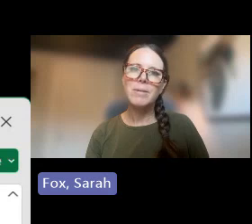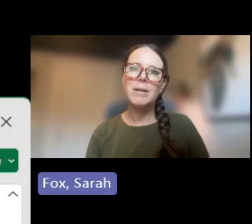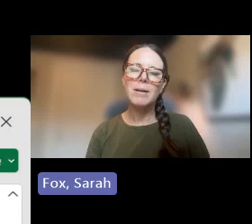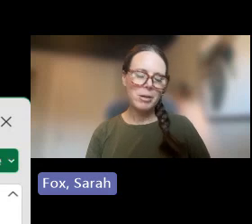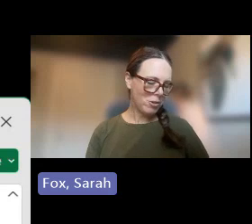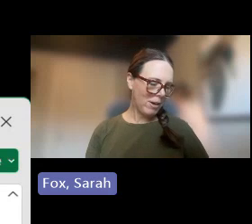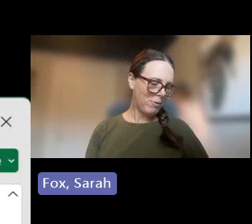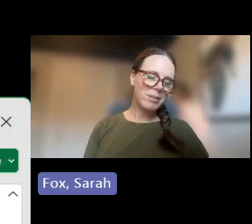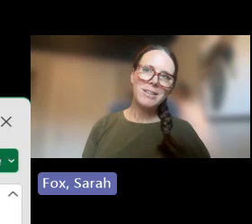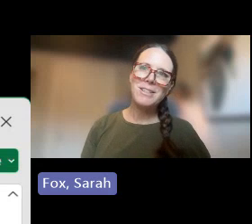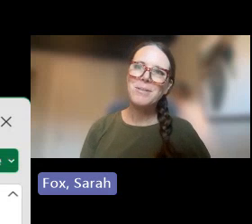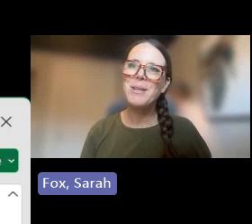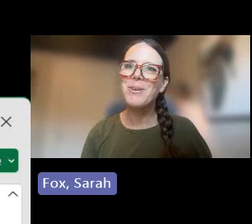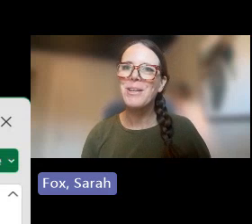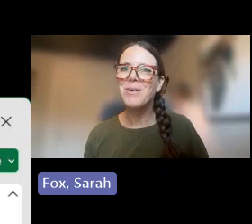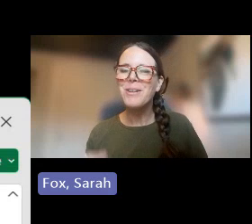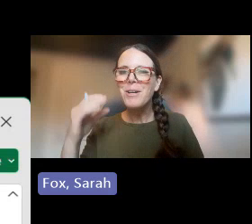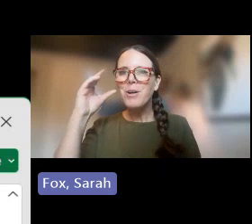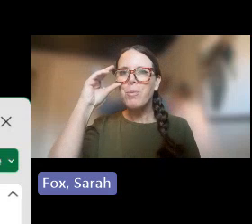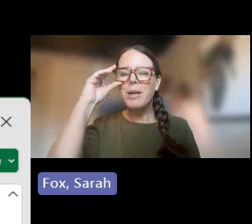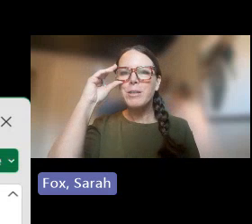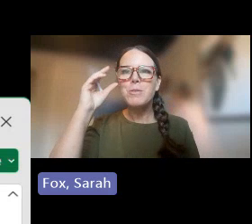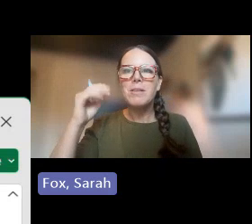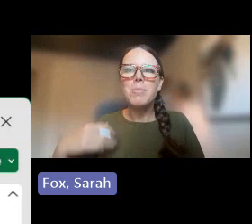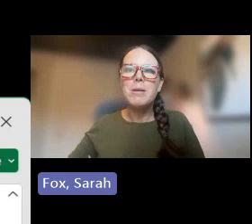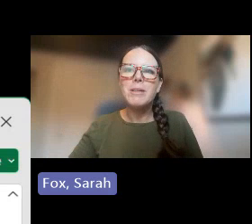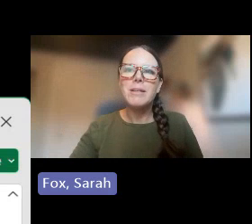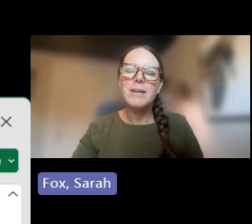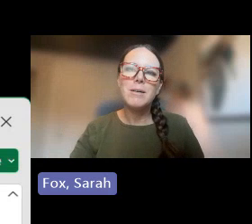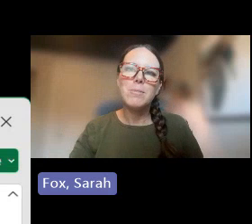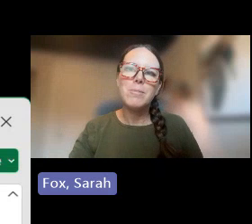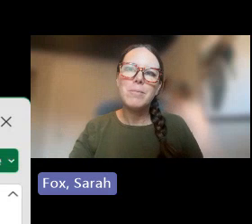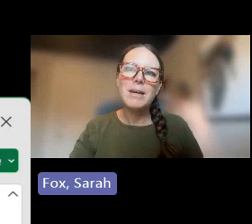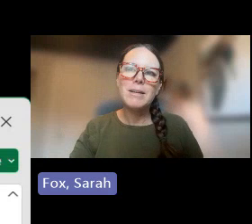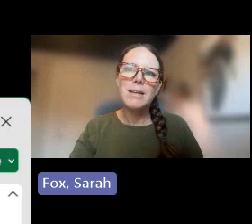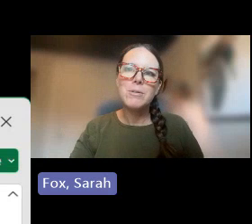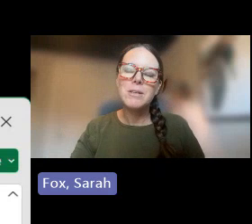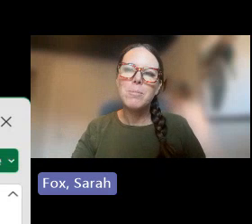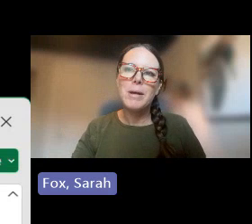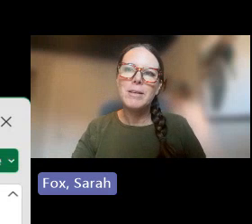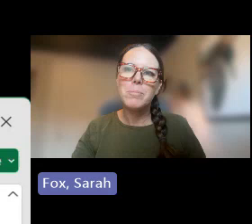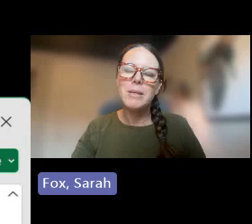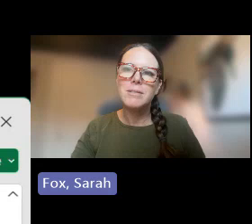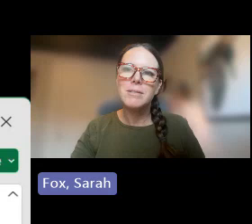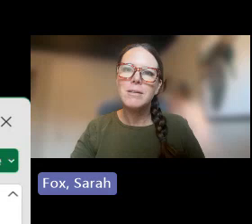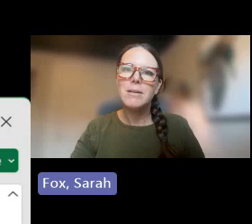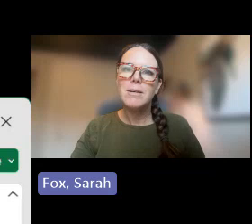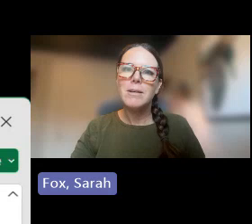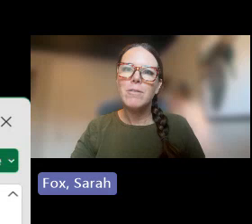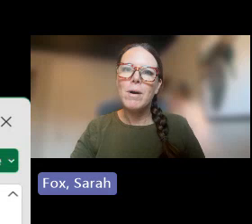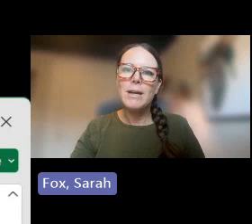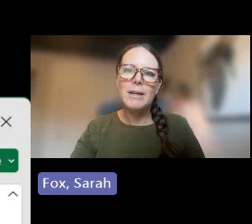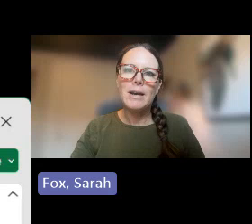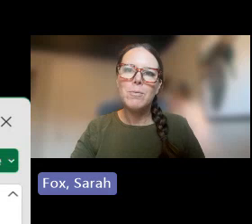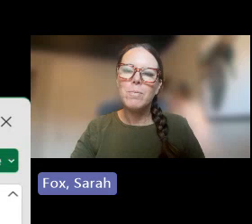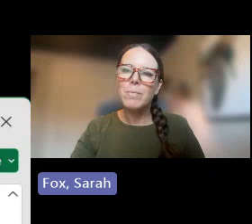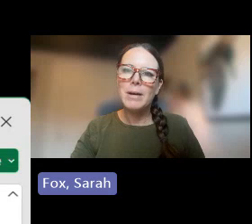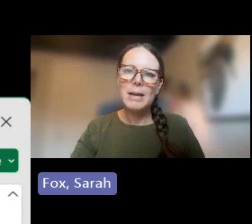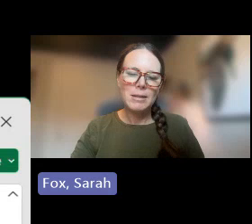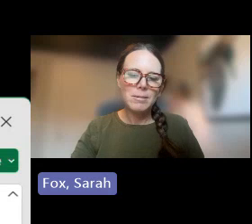sources. I'm not sure how valid it is. You guys all are more experts than me, but that was a compelling piece of